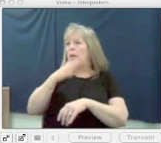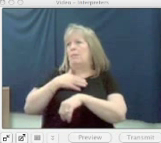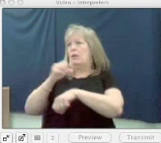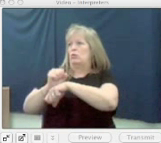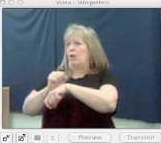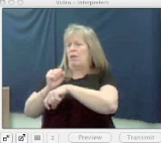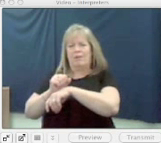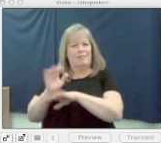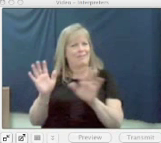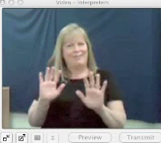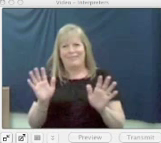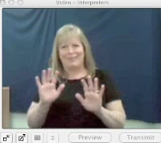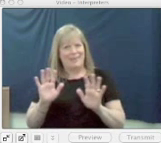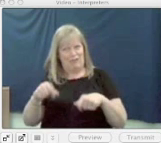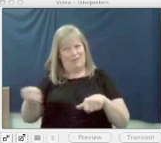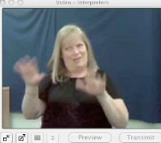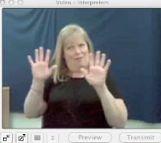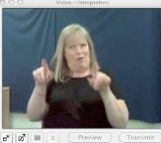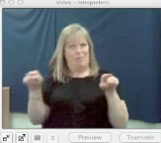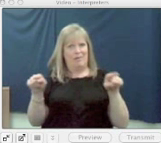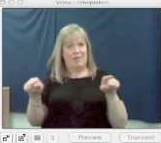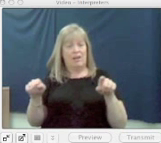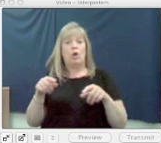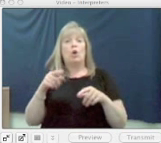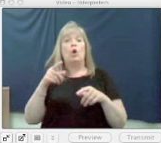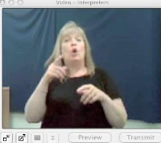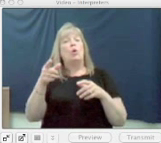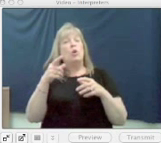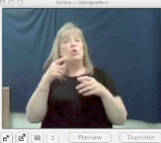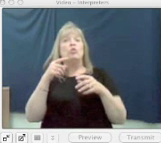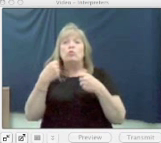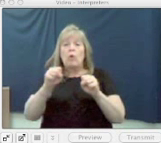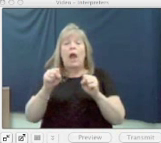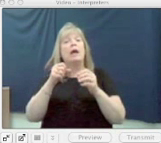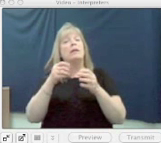When you justify or formulate ethical decisions in this way,